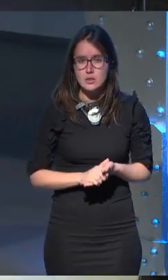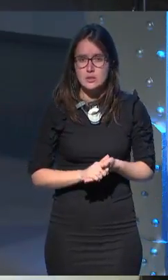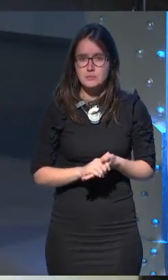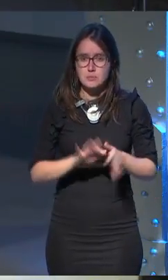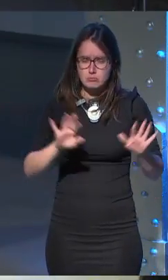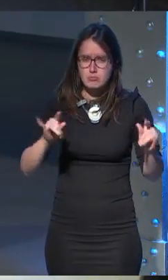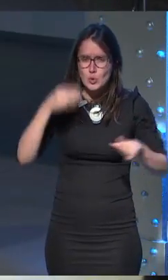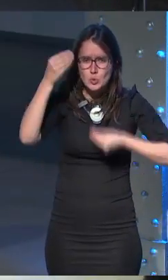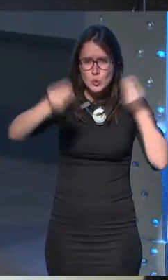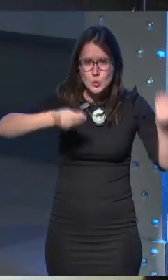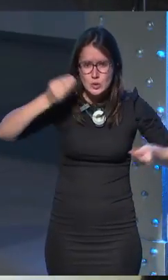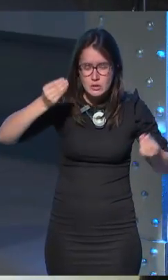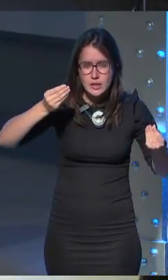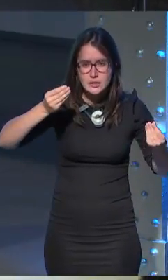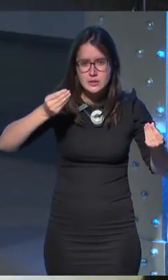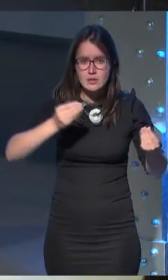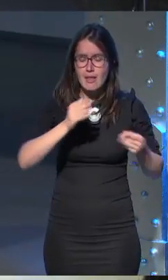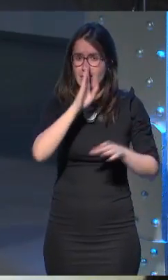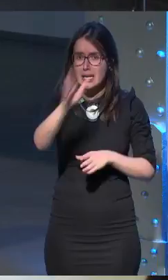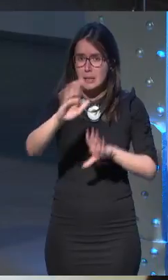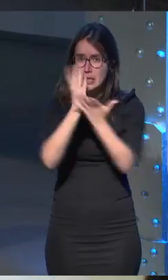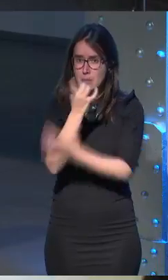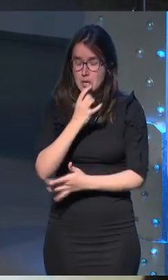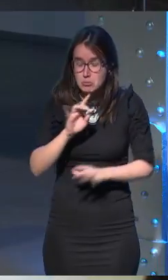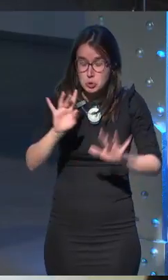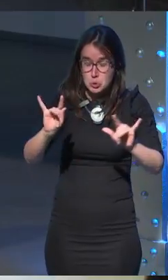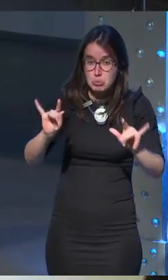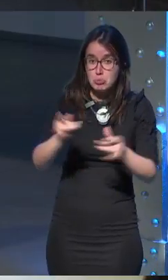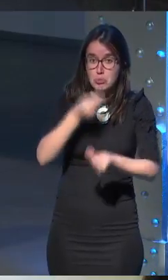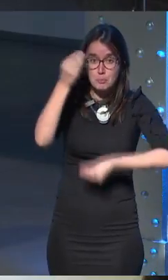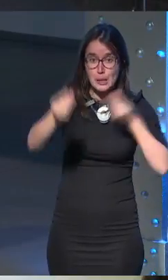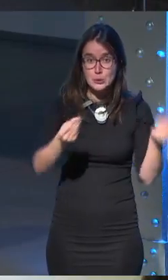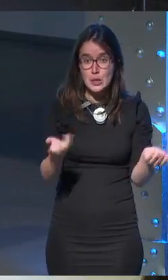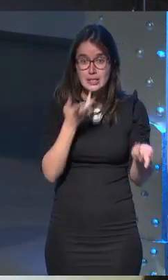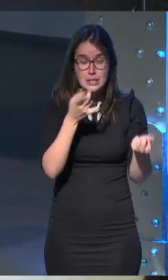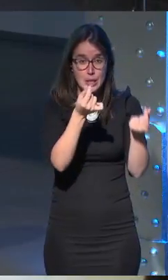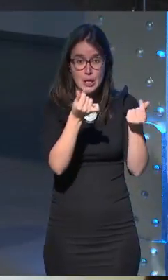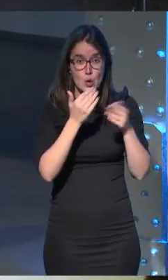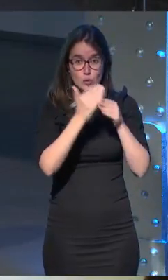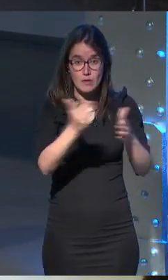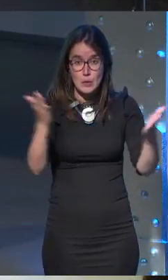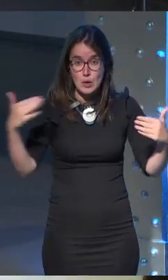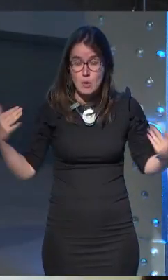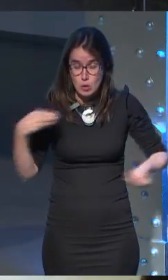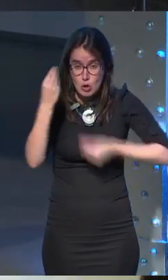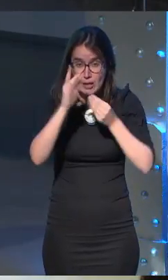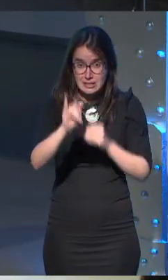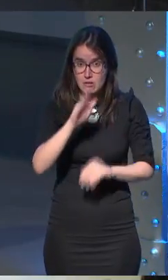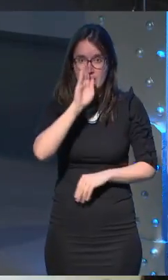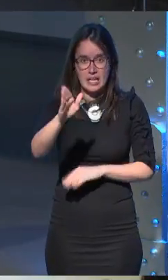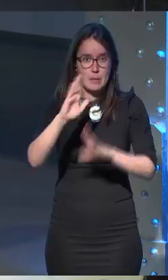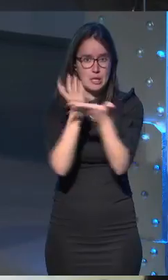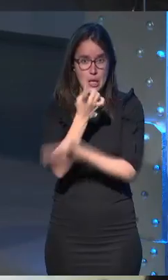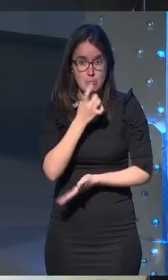Mars directly? Yeah, I think if we don't have the amount of money to do both, that should be our goal. Absolutely.